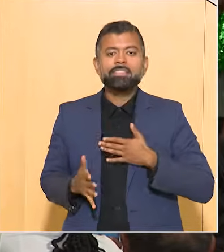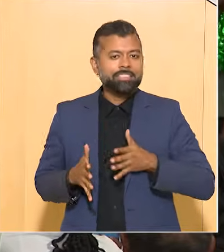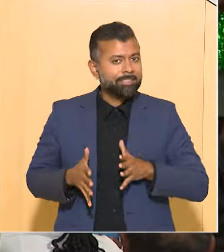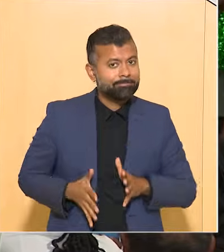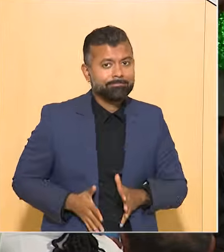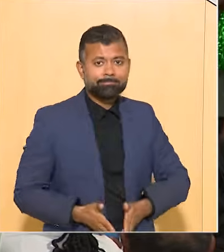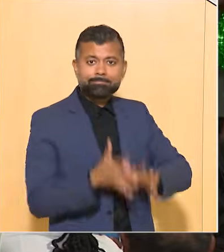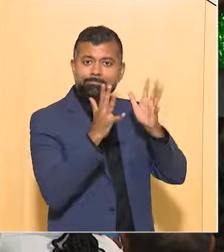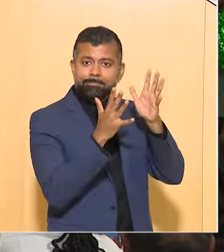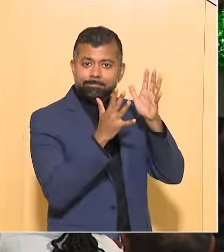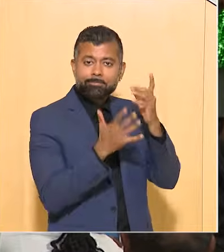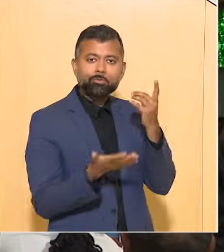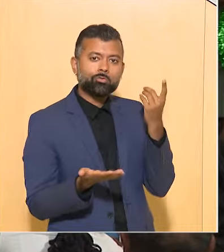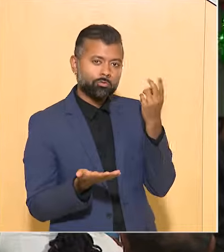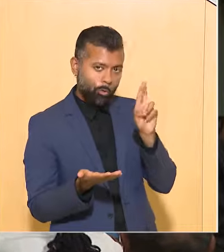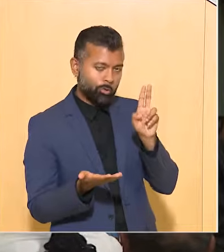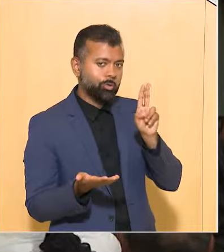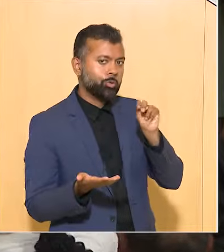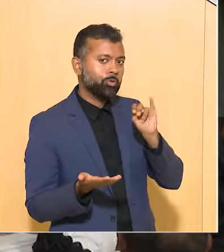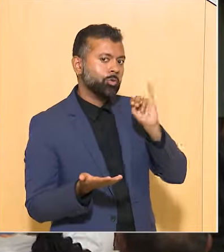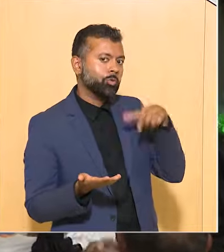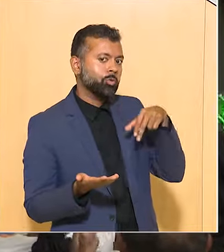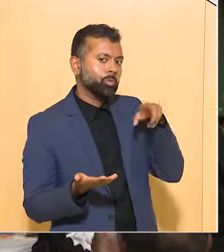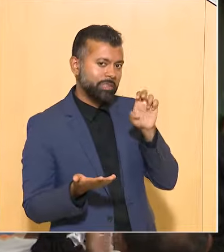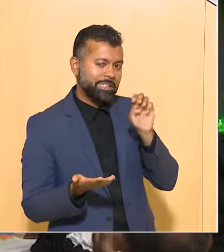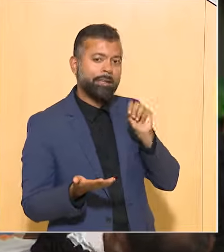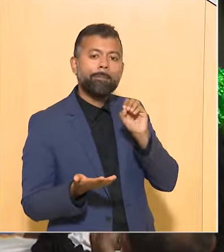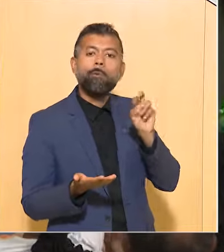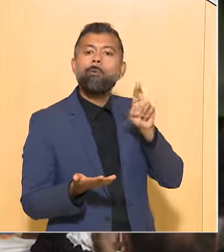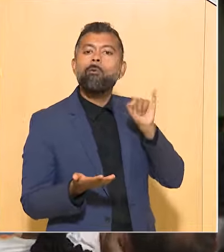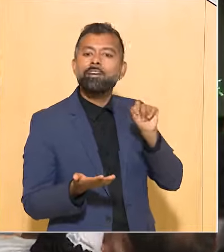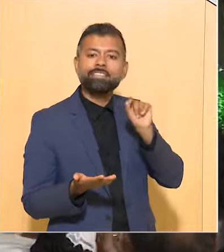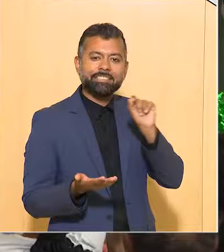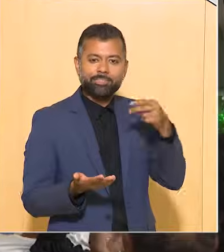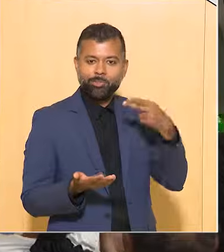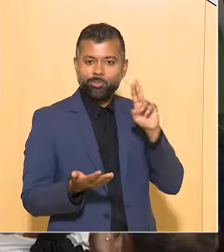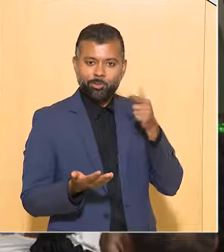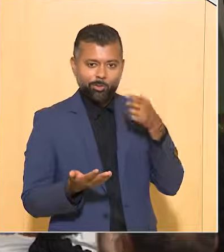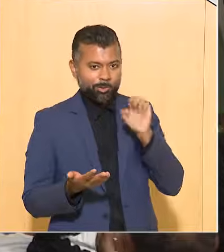Dr. Unique Morris Hughes. Thank you.